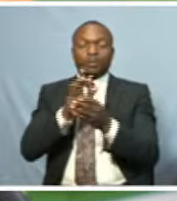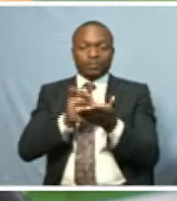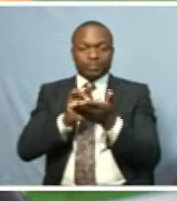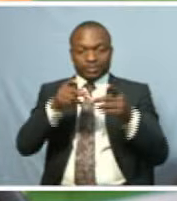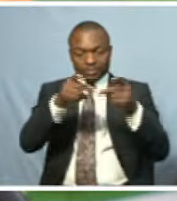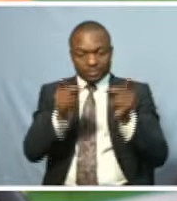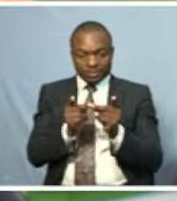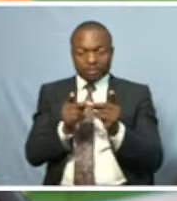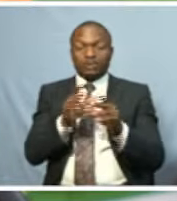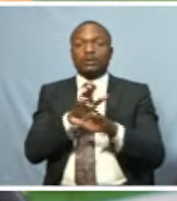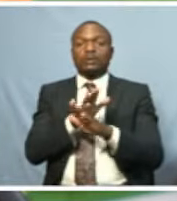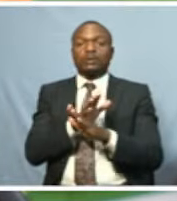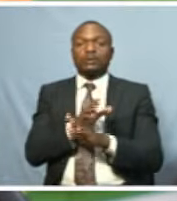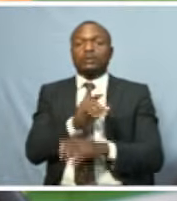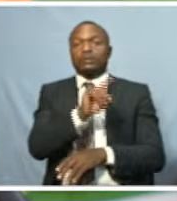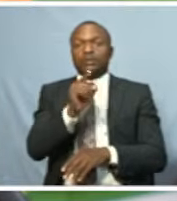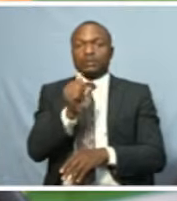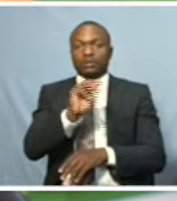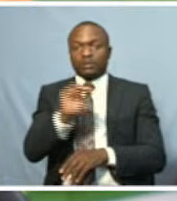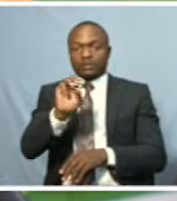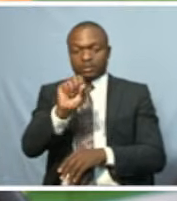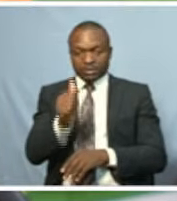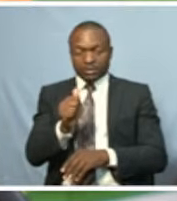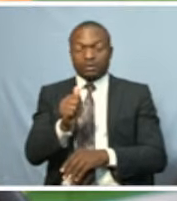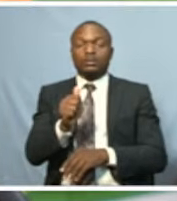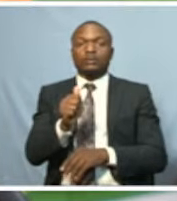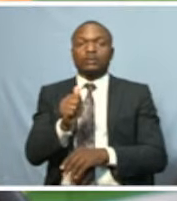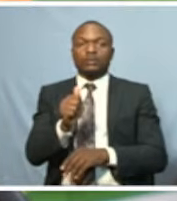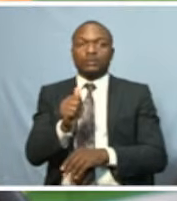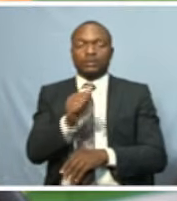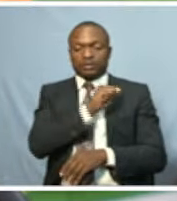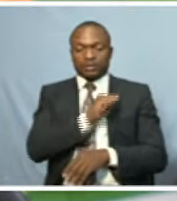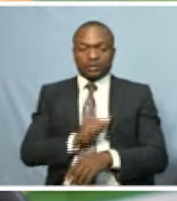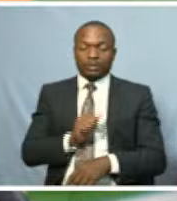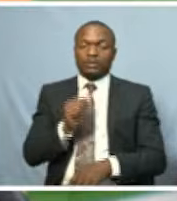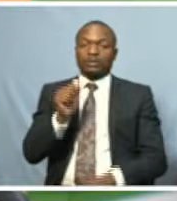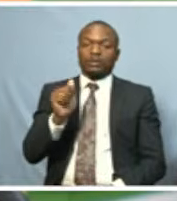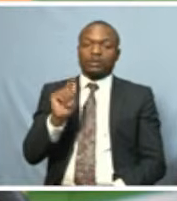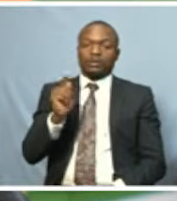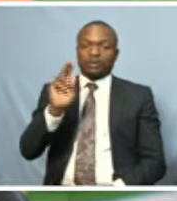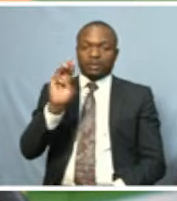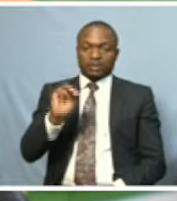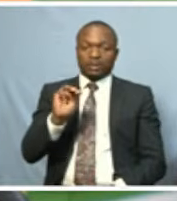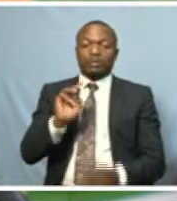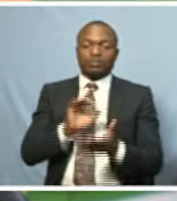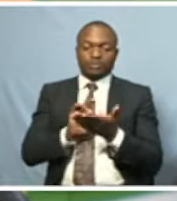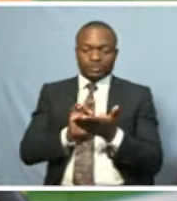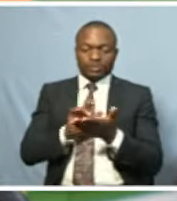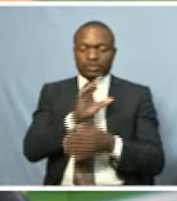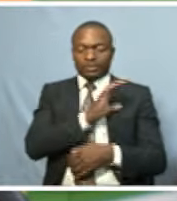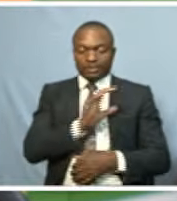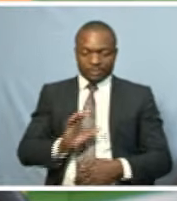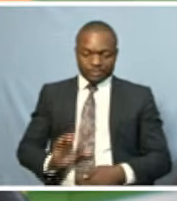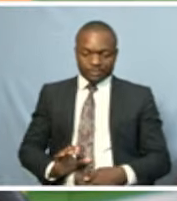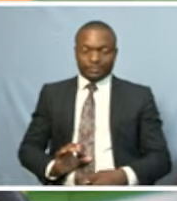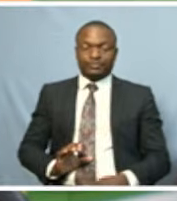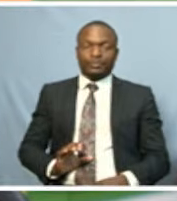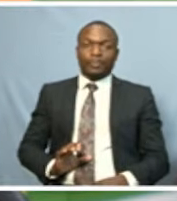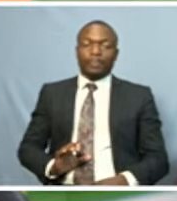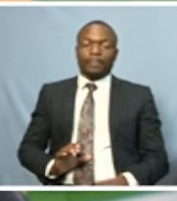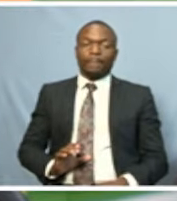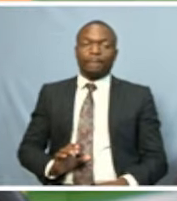between Zambia Medicines and Medical Supplies Agency ZAMSA and Akam Drugs and Pharmaceuticals Limited. And we did